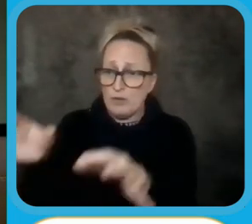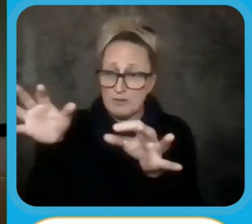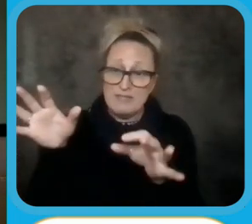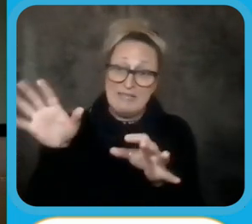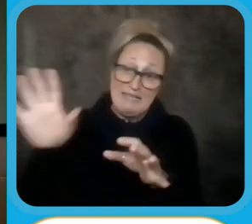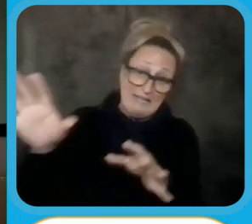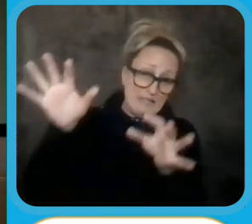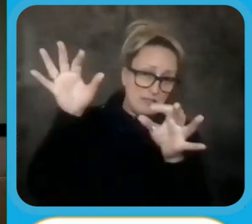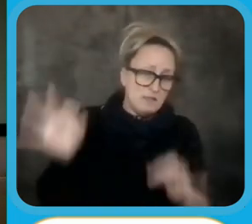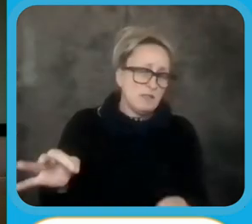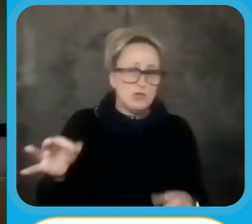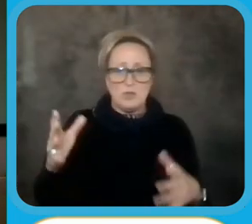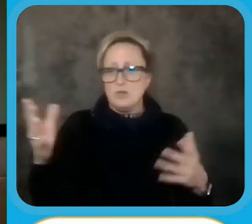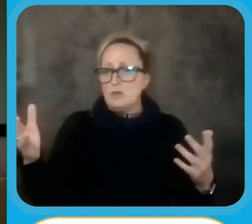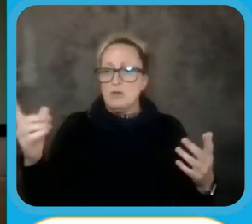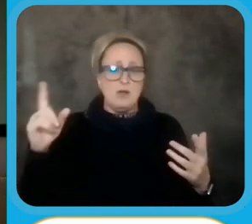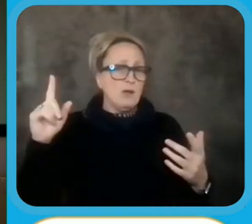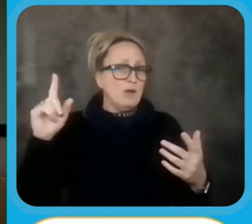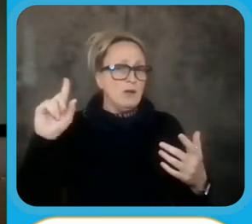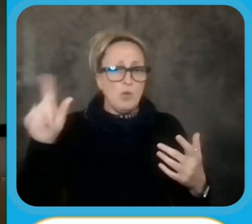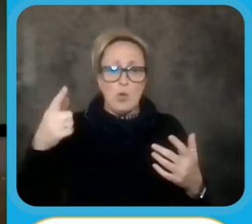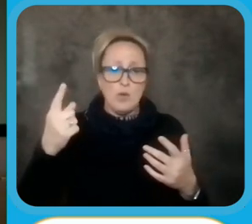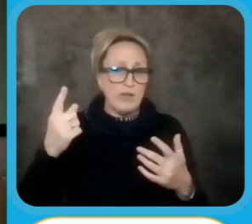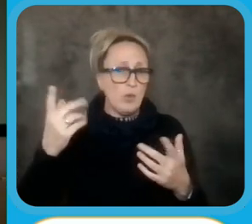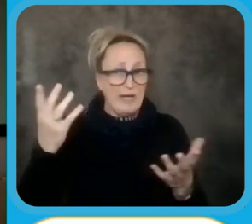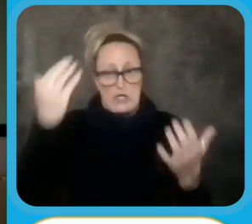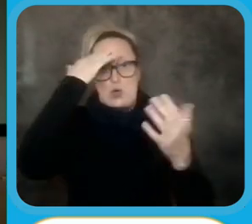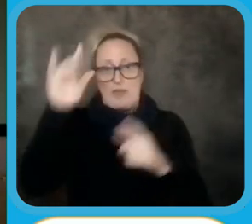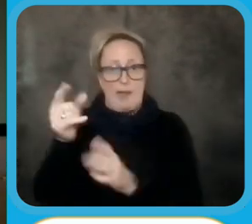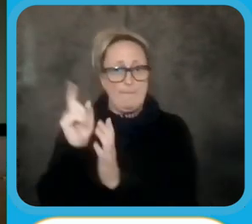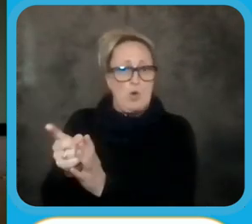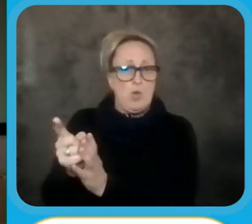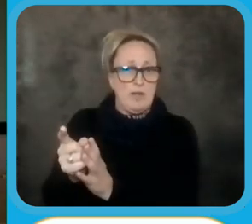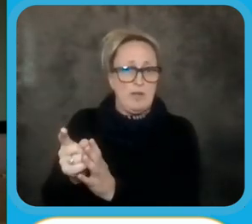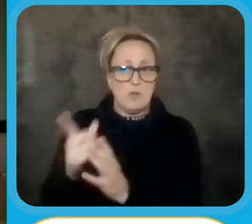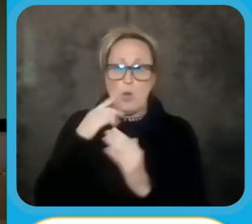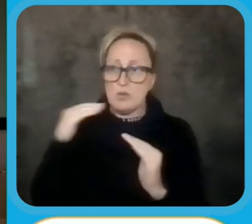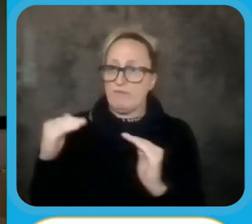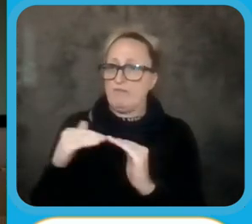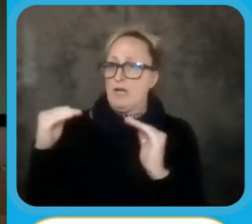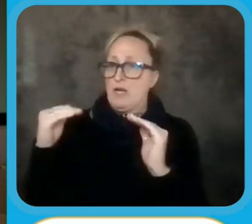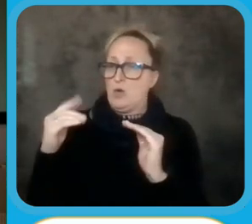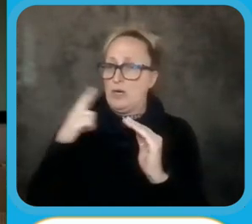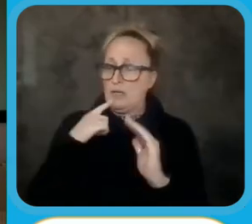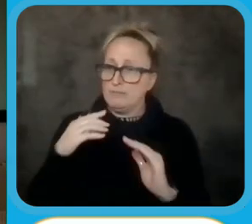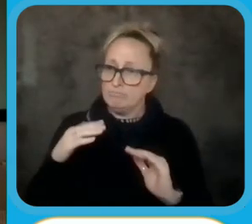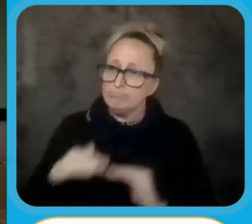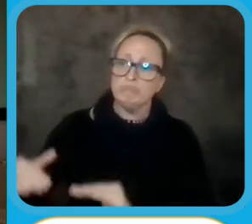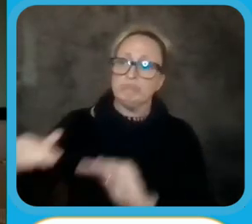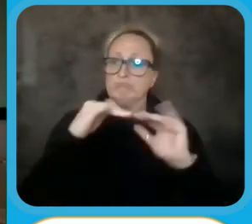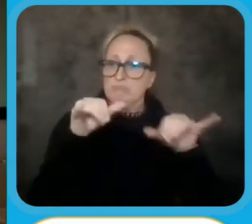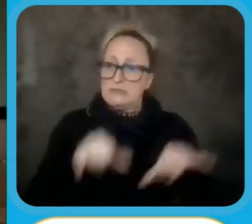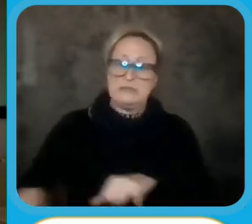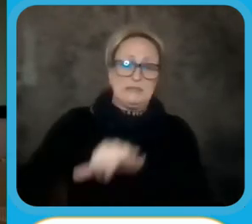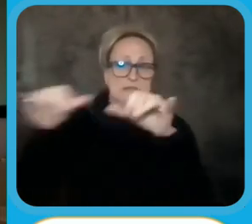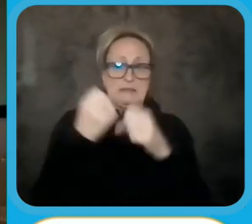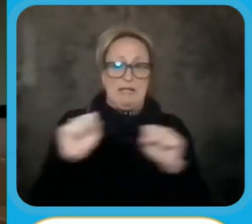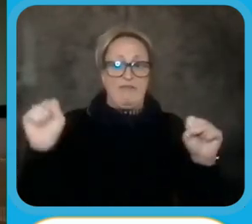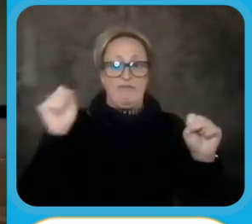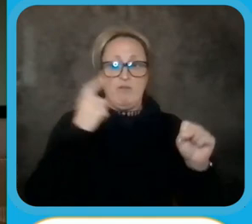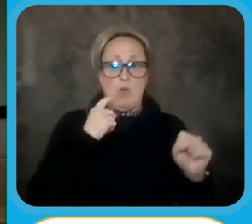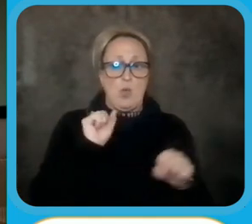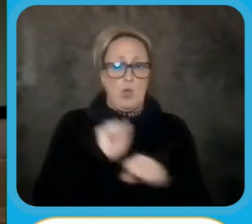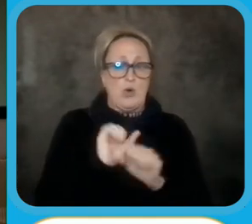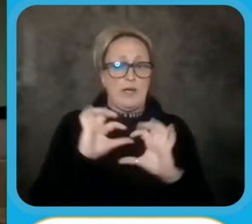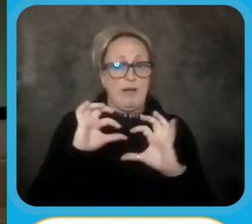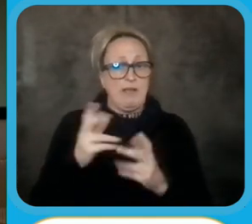his decision was solely based on what he knew at the moment and what was fair and equal and safe for the working class people.